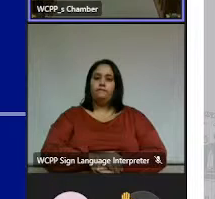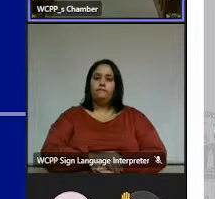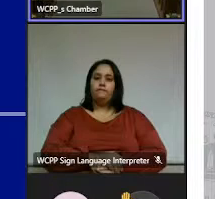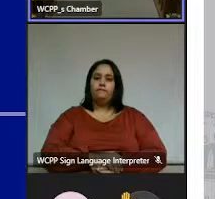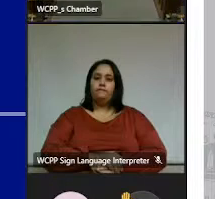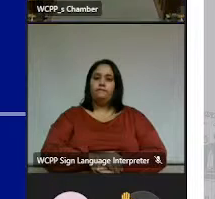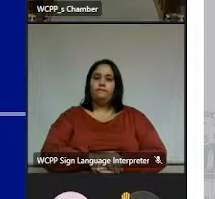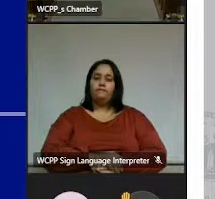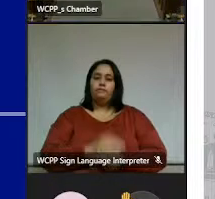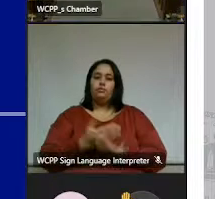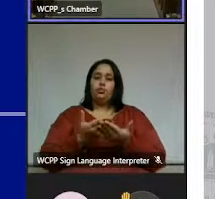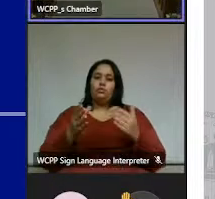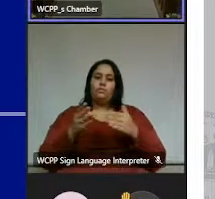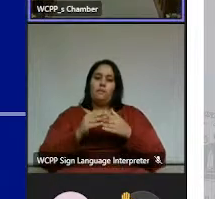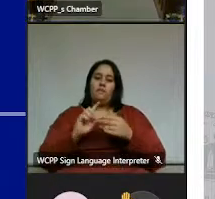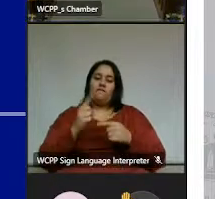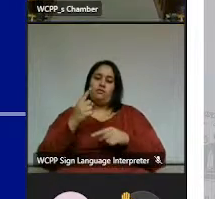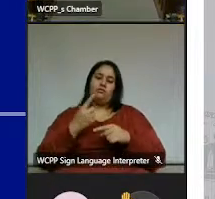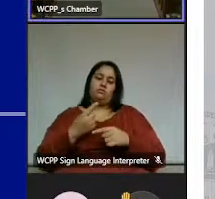firstly.